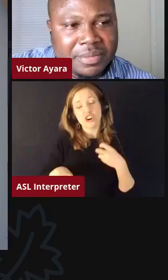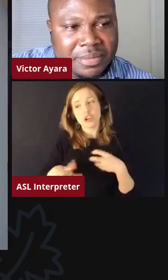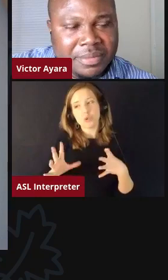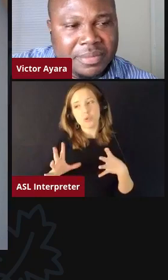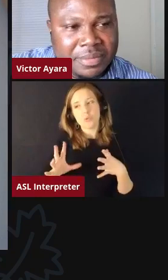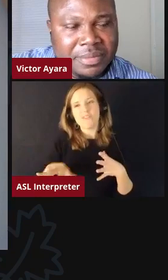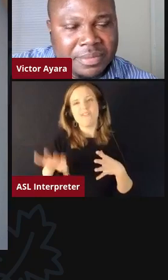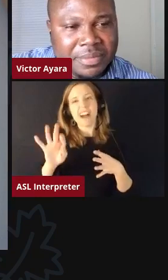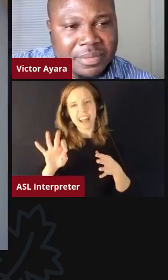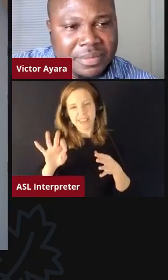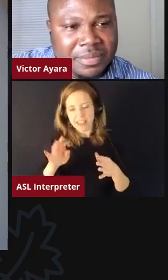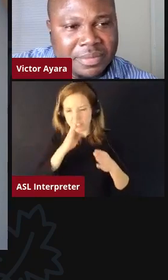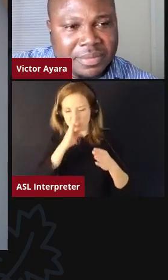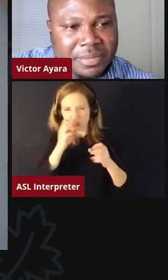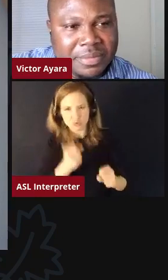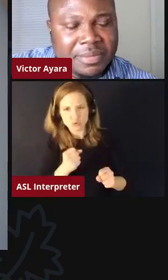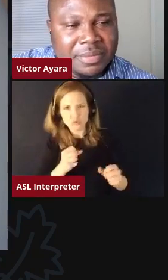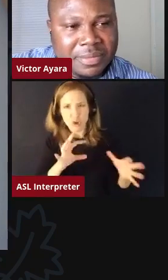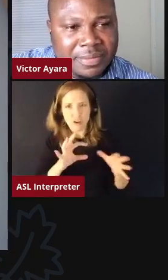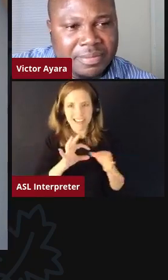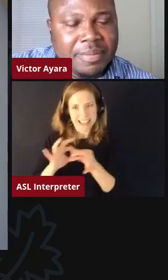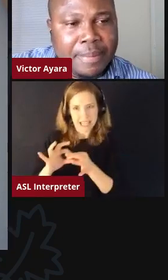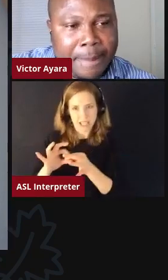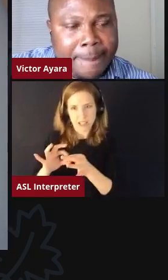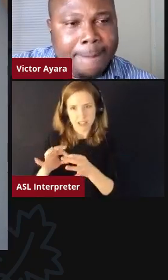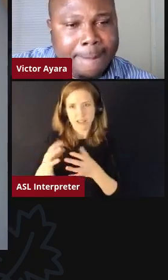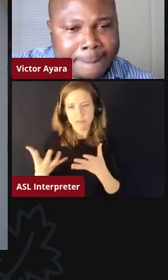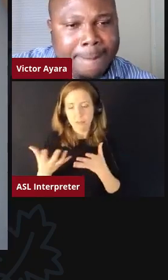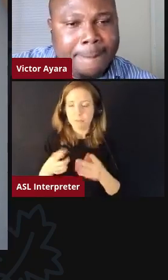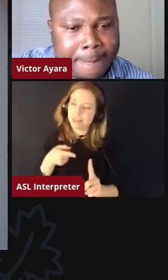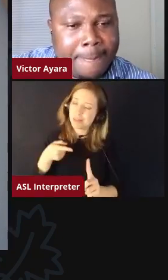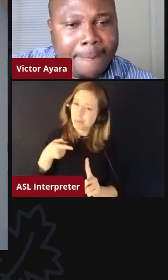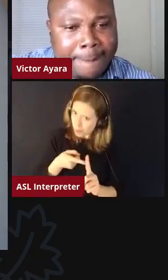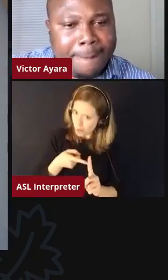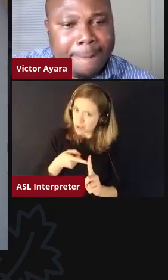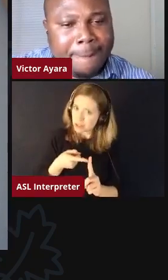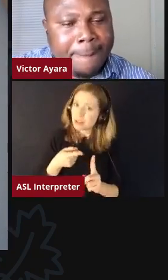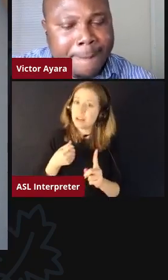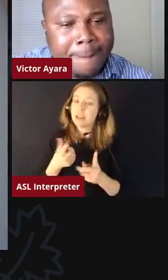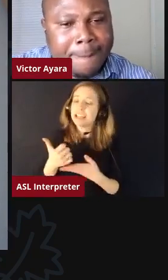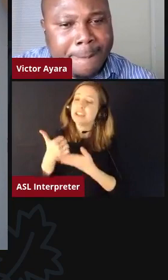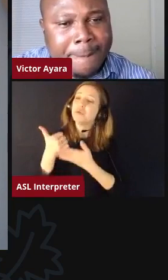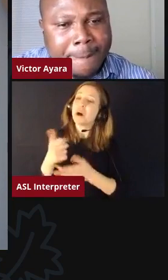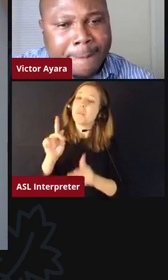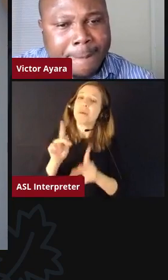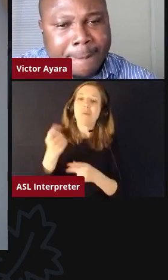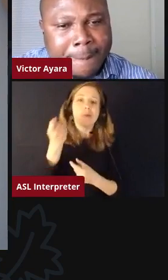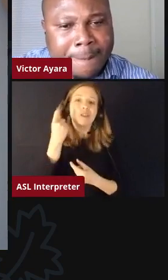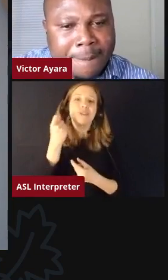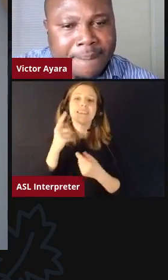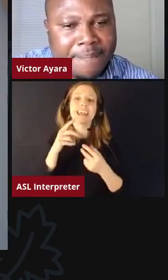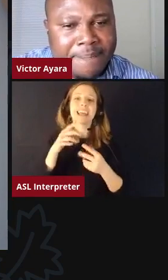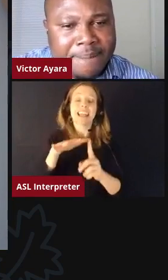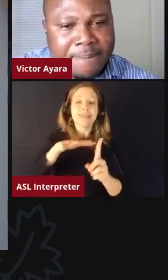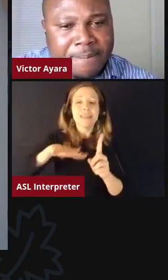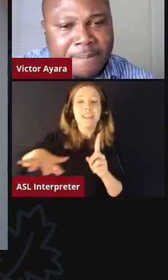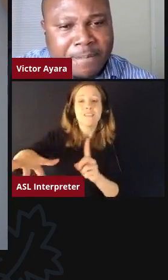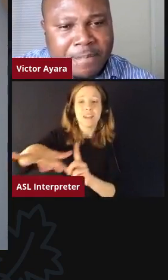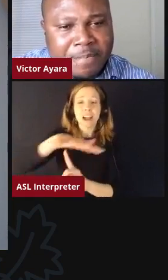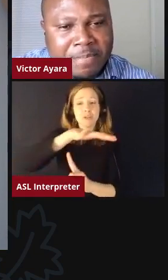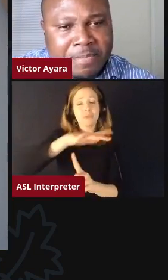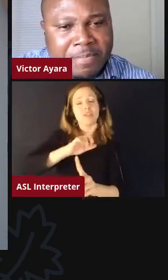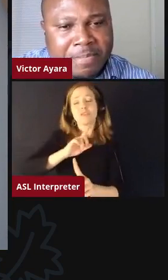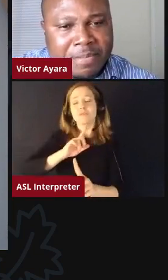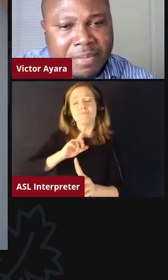going to be able to let people understand how their environment really affects their health. There's a lot of people working on things